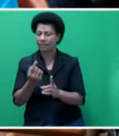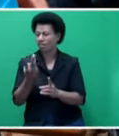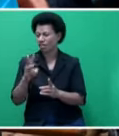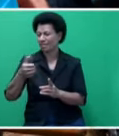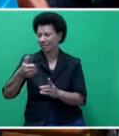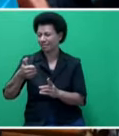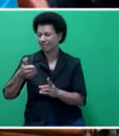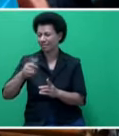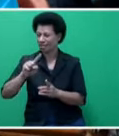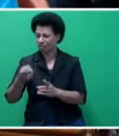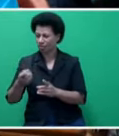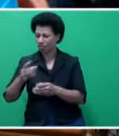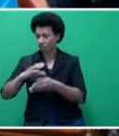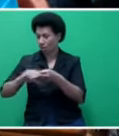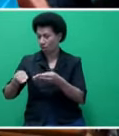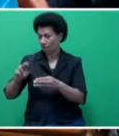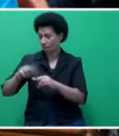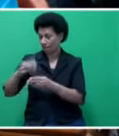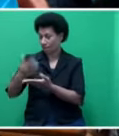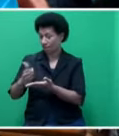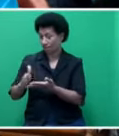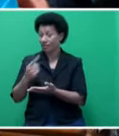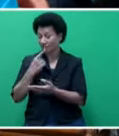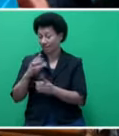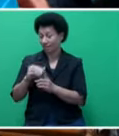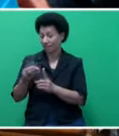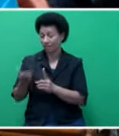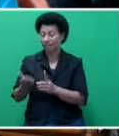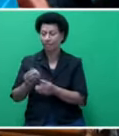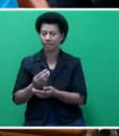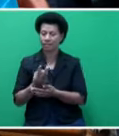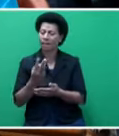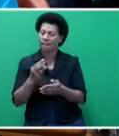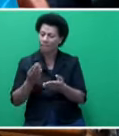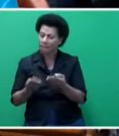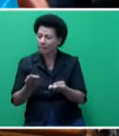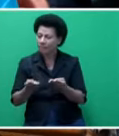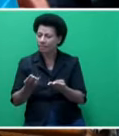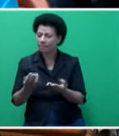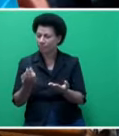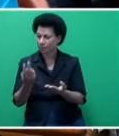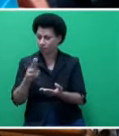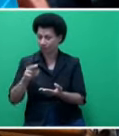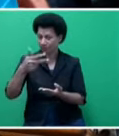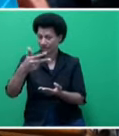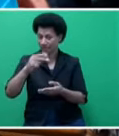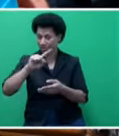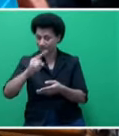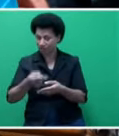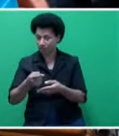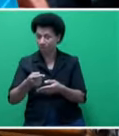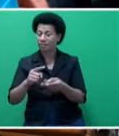$36,000 in the FNPF, the preserved balance of $28,000 and a general balance